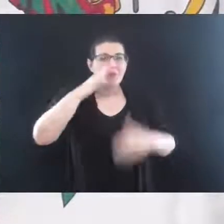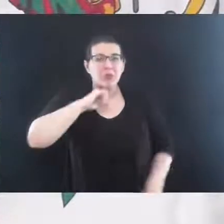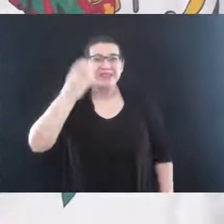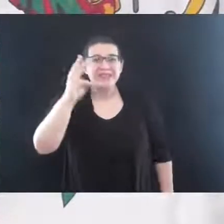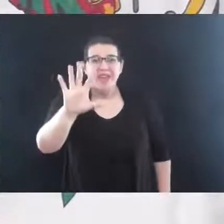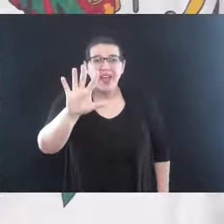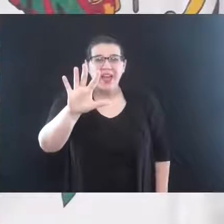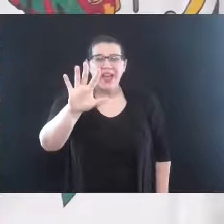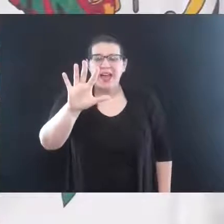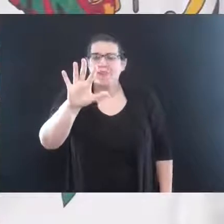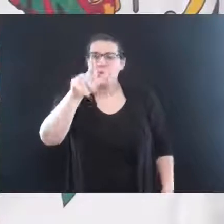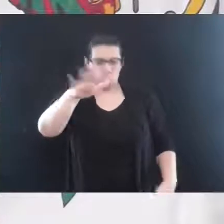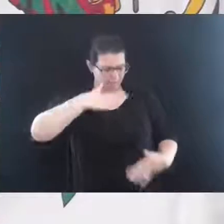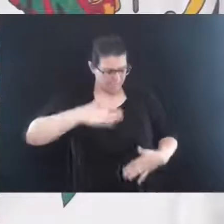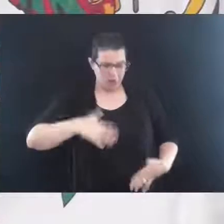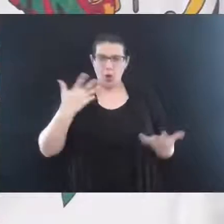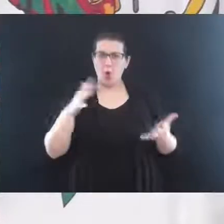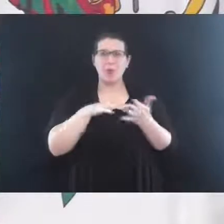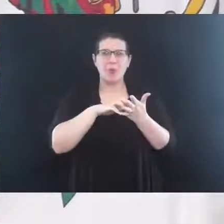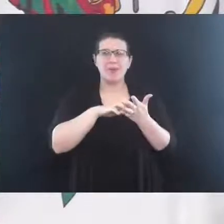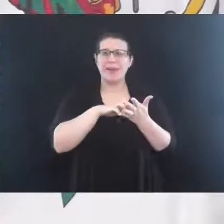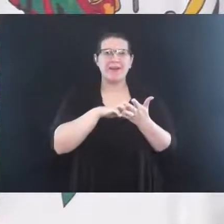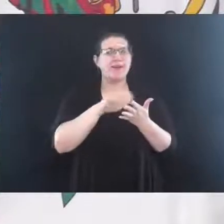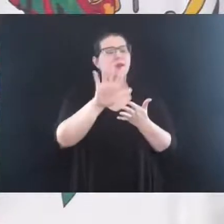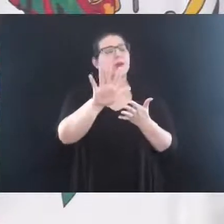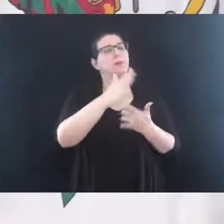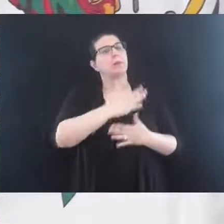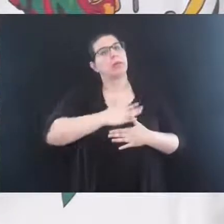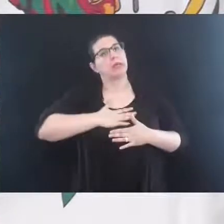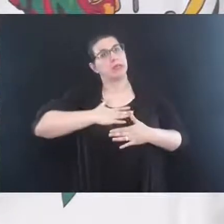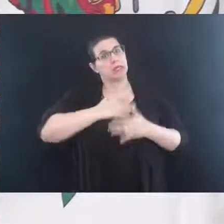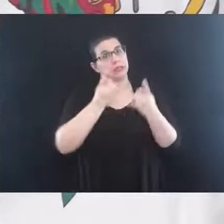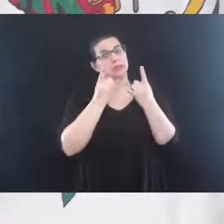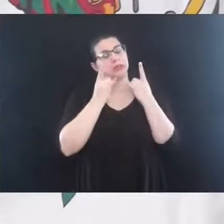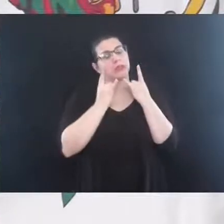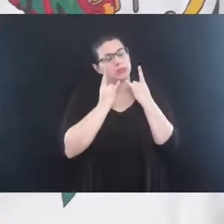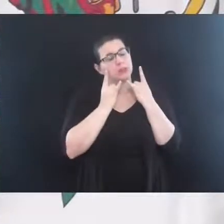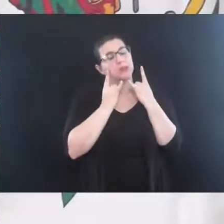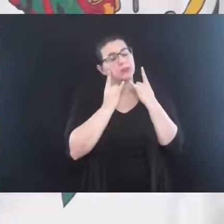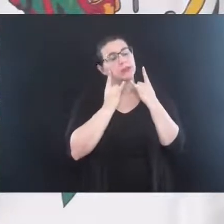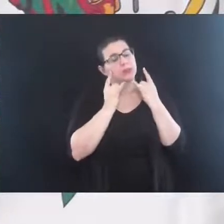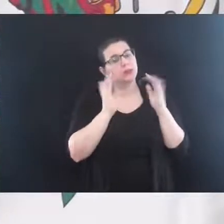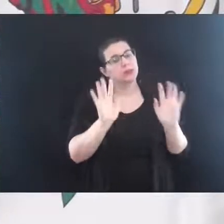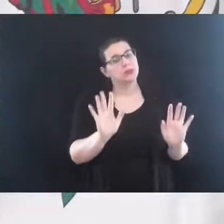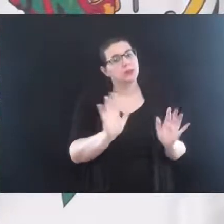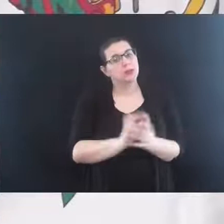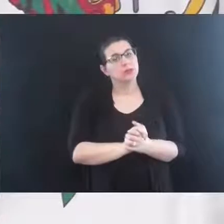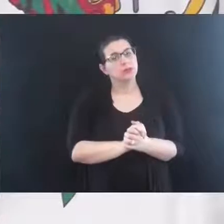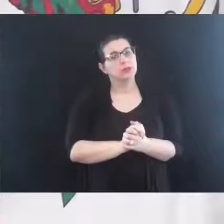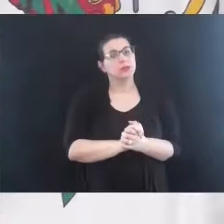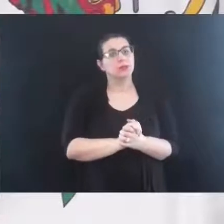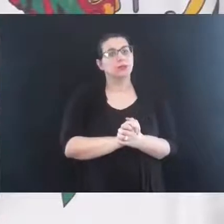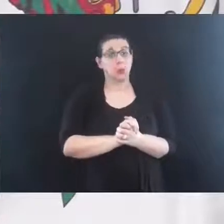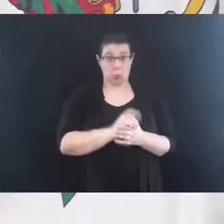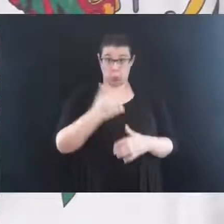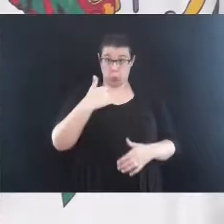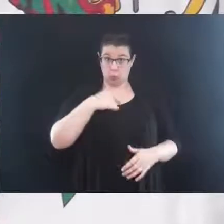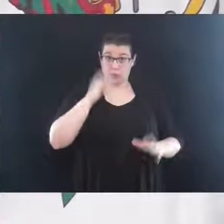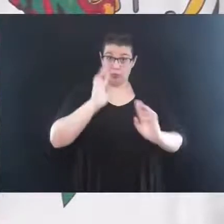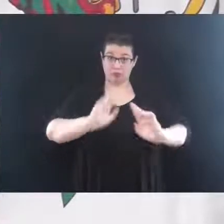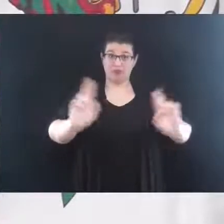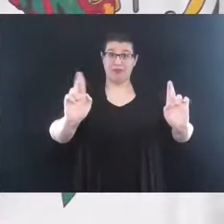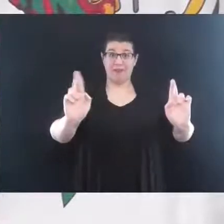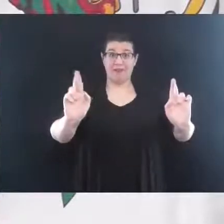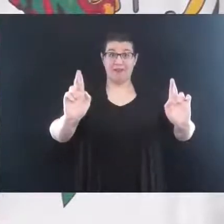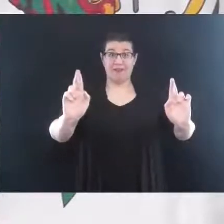you're compromised anyway, I really think you ought to really consider wearing a mask. We'll be ready, you know, with